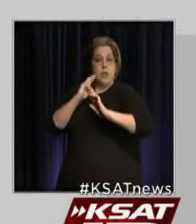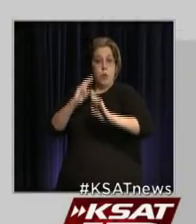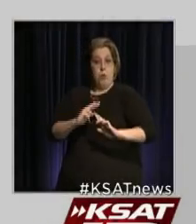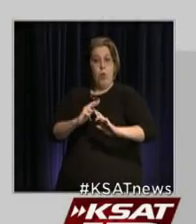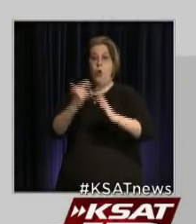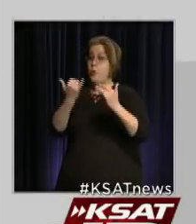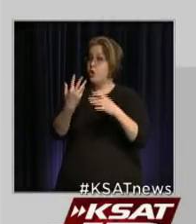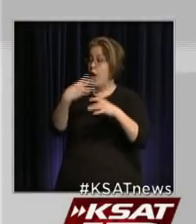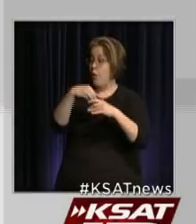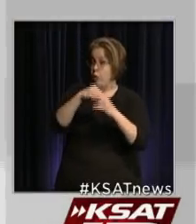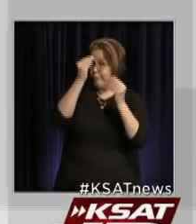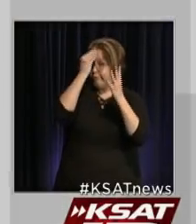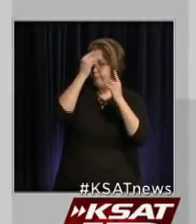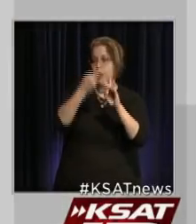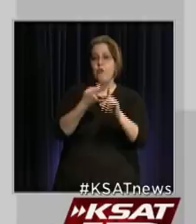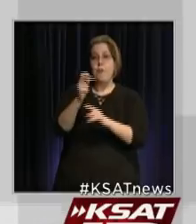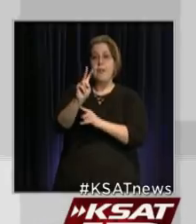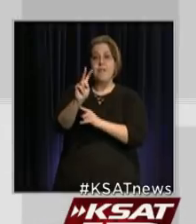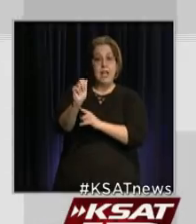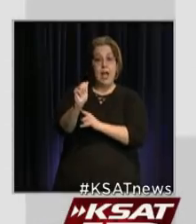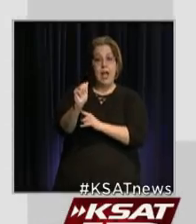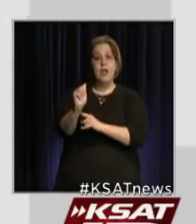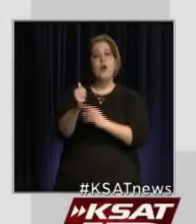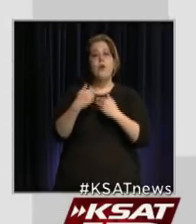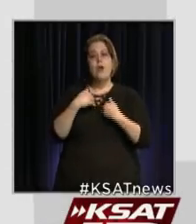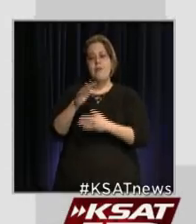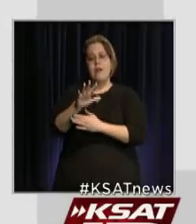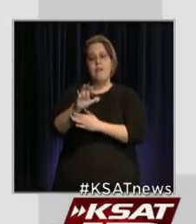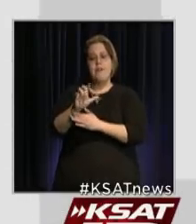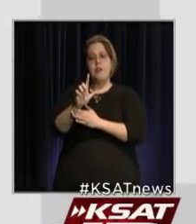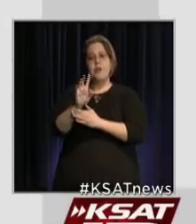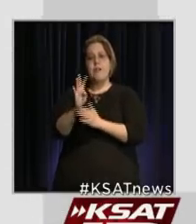now includes data from the VA, we have